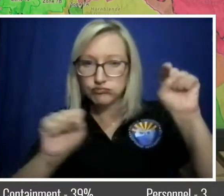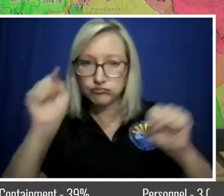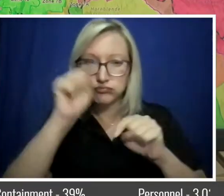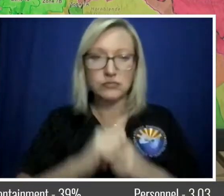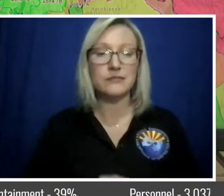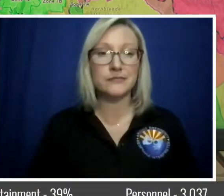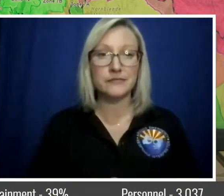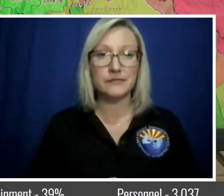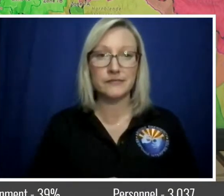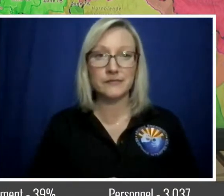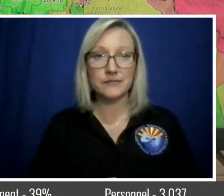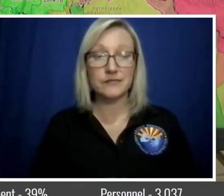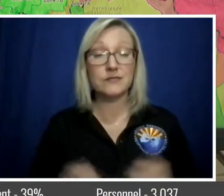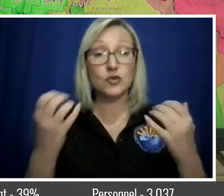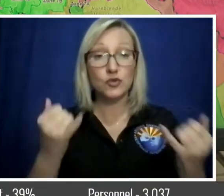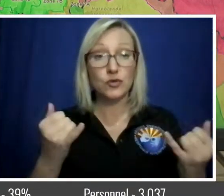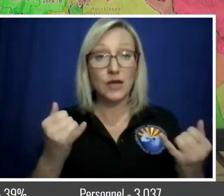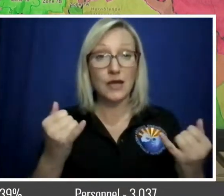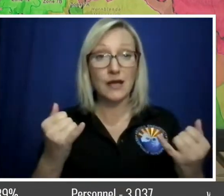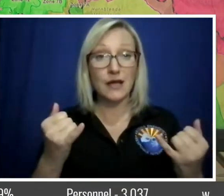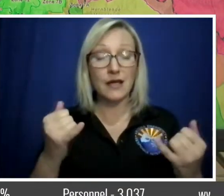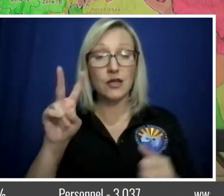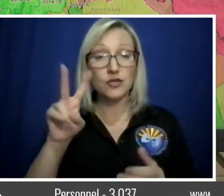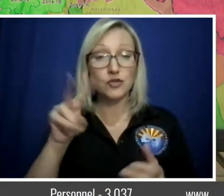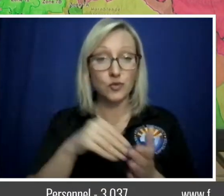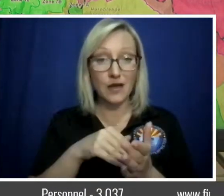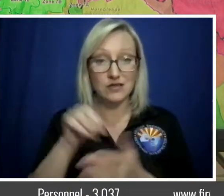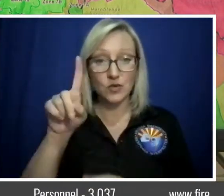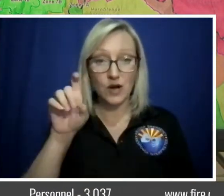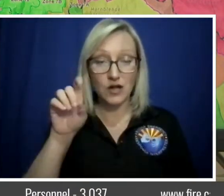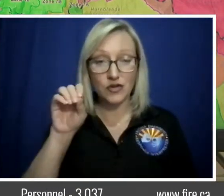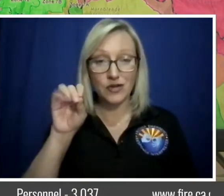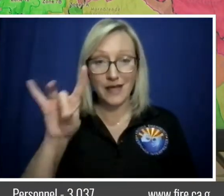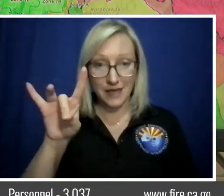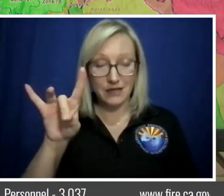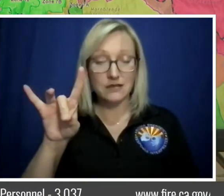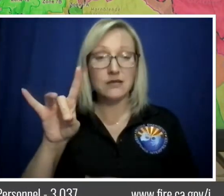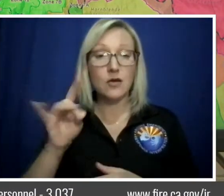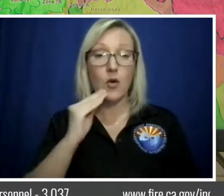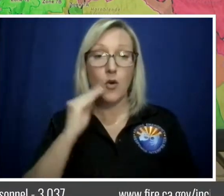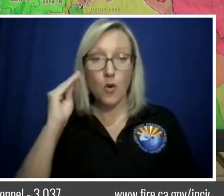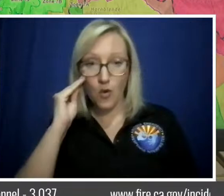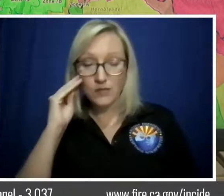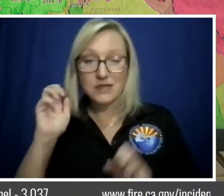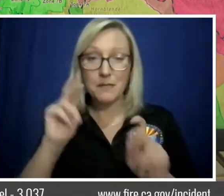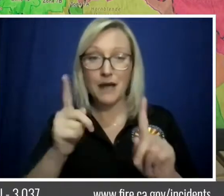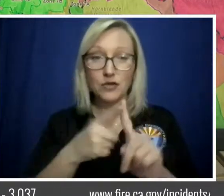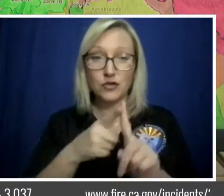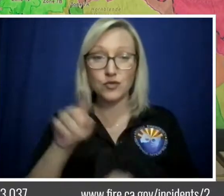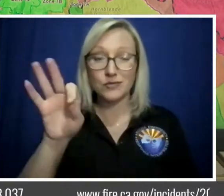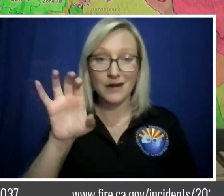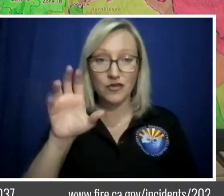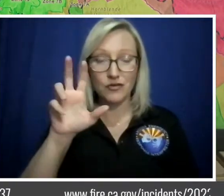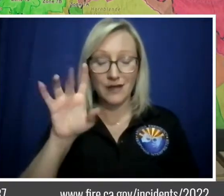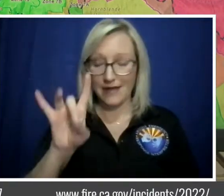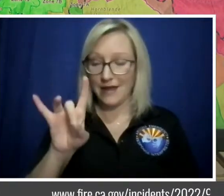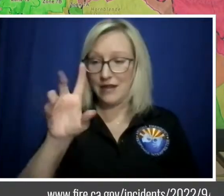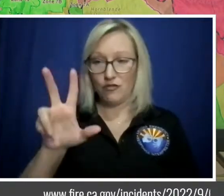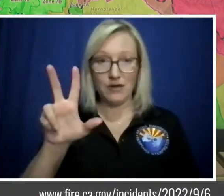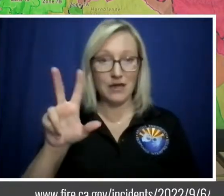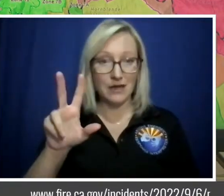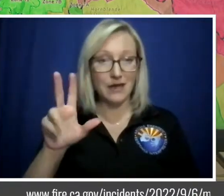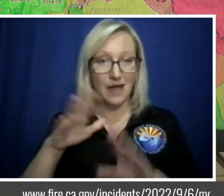back 2,128 residents to 983 homes. Yesterday, we opened it back up